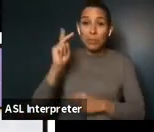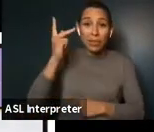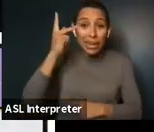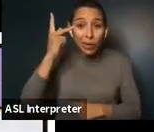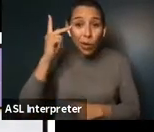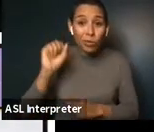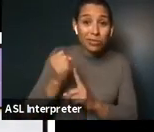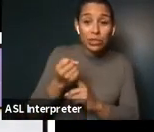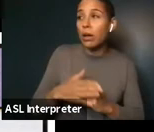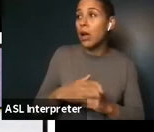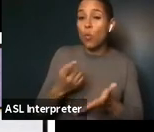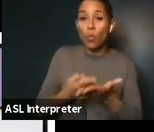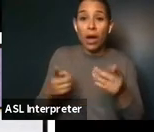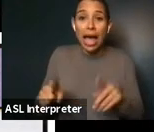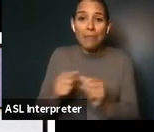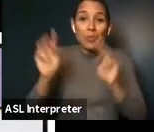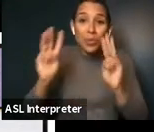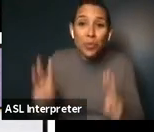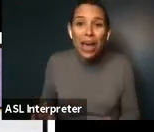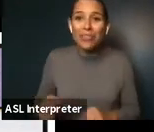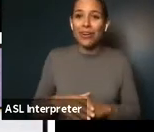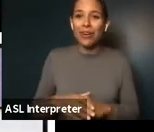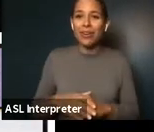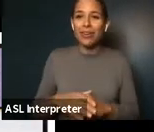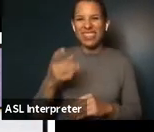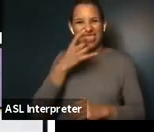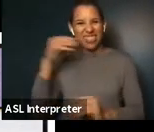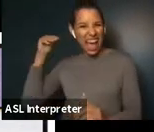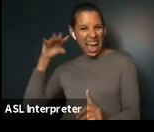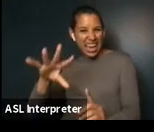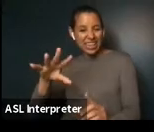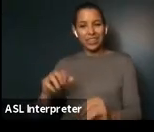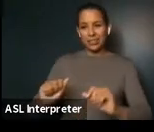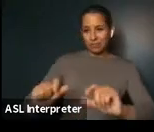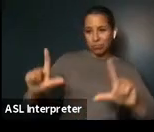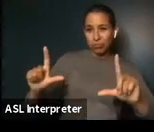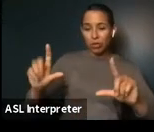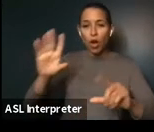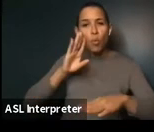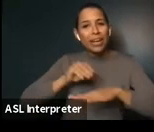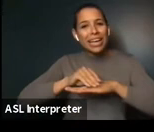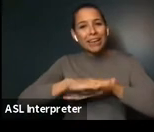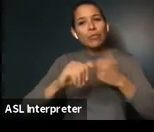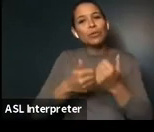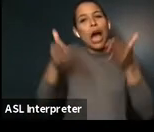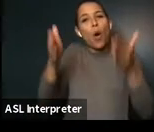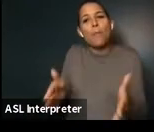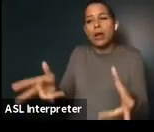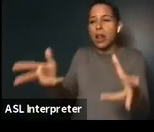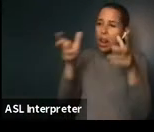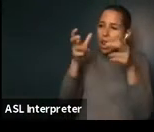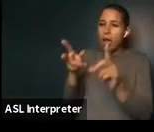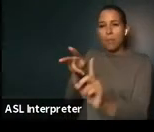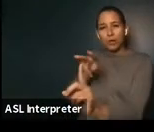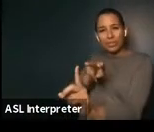things would inform maybe what you, how one perceives parts of it or not. You know, you would end up looking at